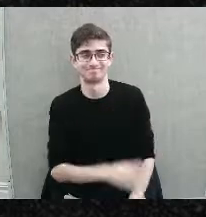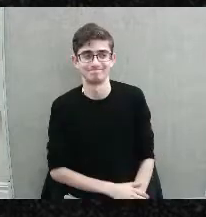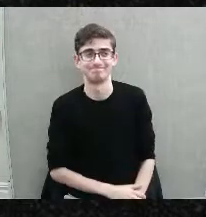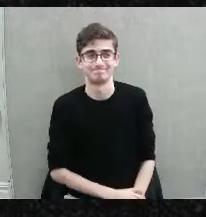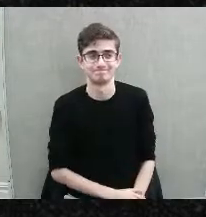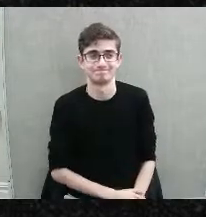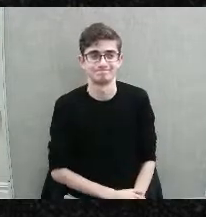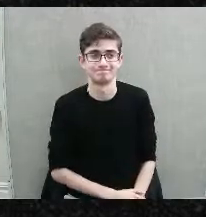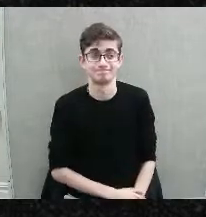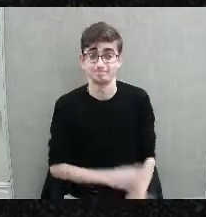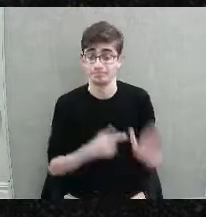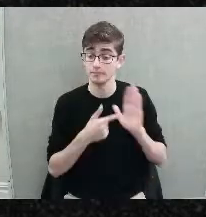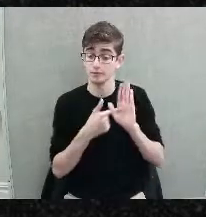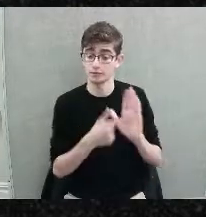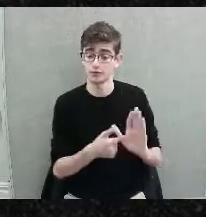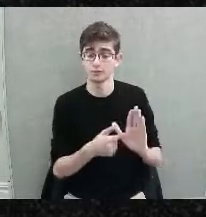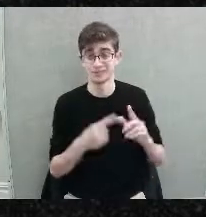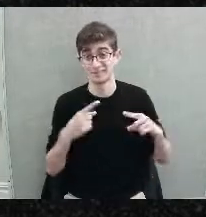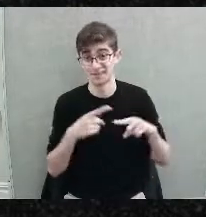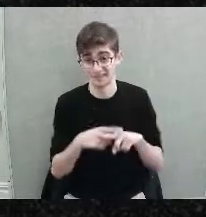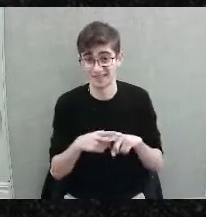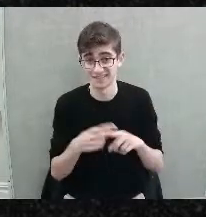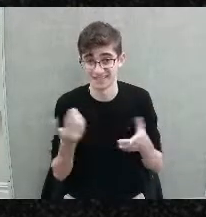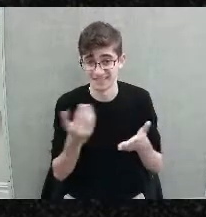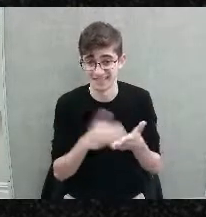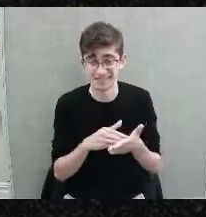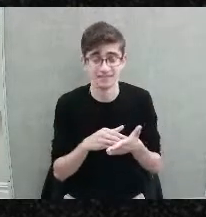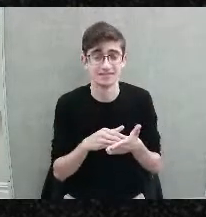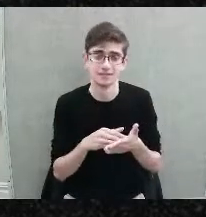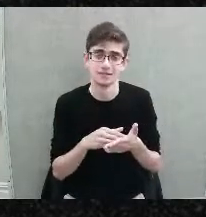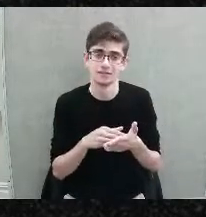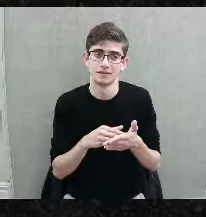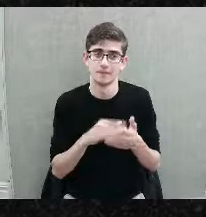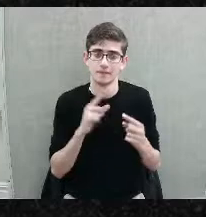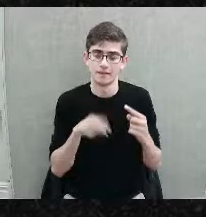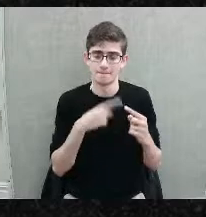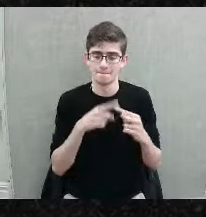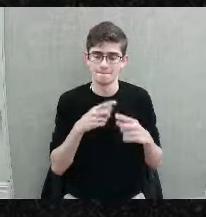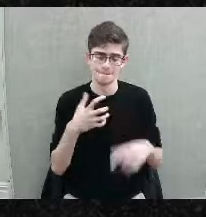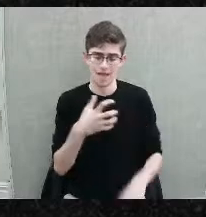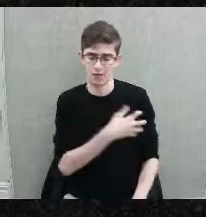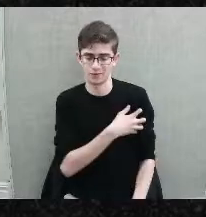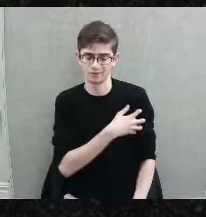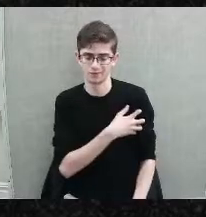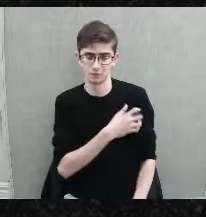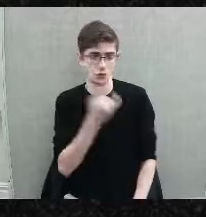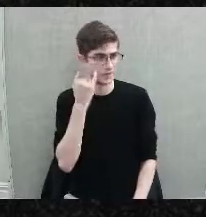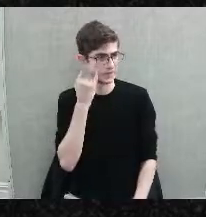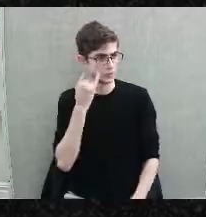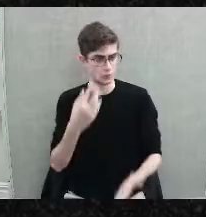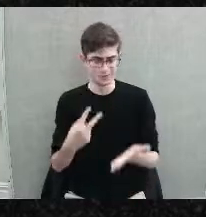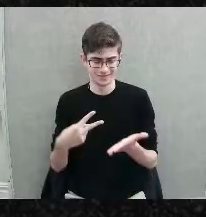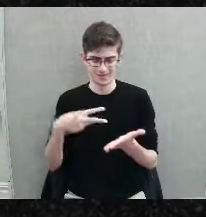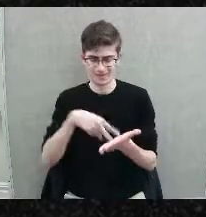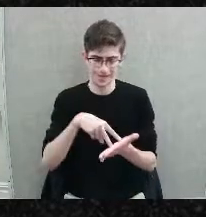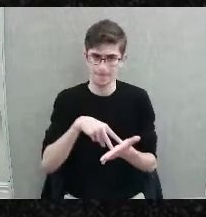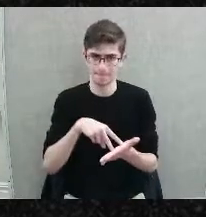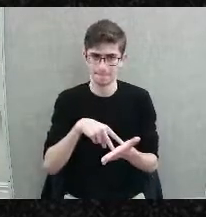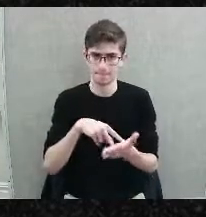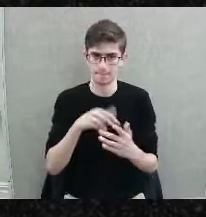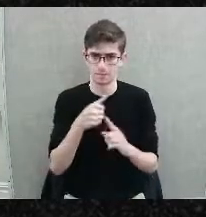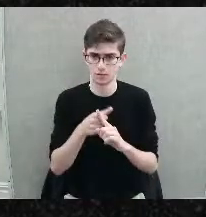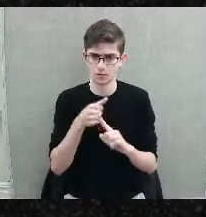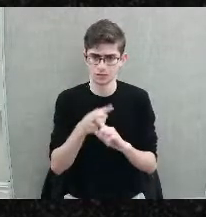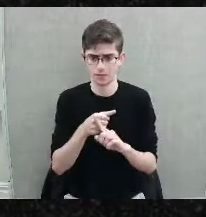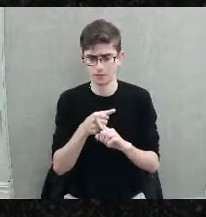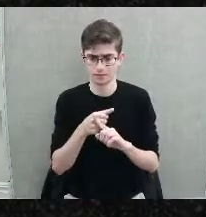this, you know, the very paradox of this question of the political power, if you stand up as a subject of